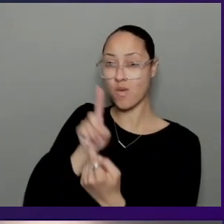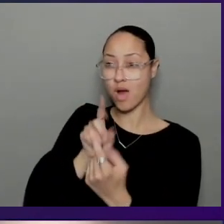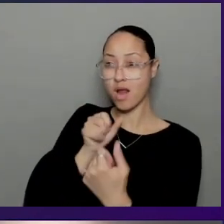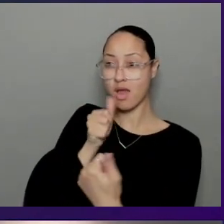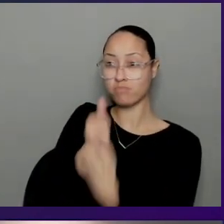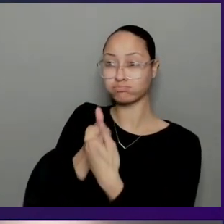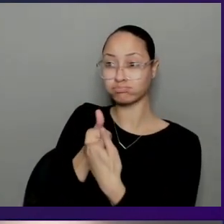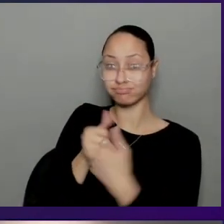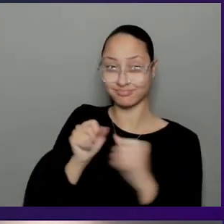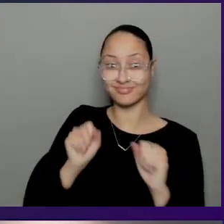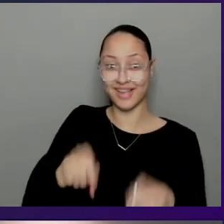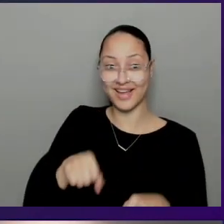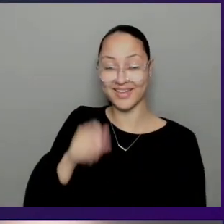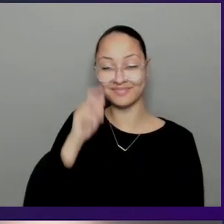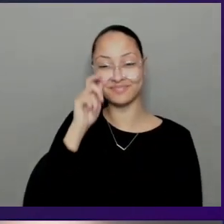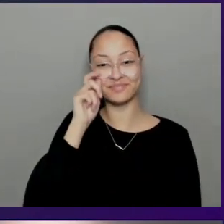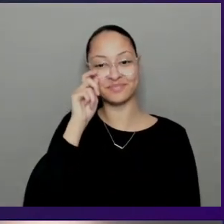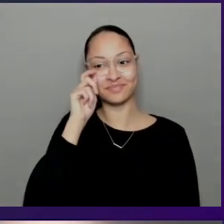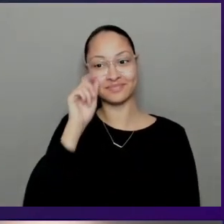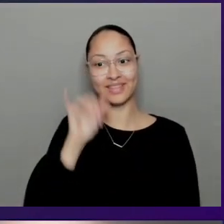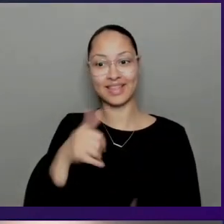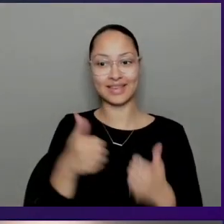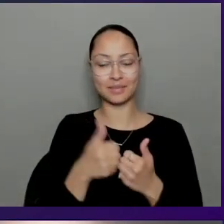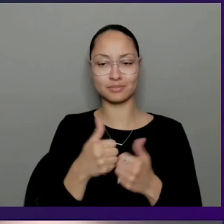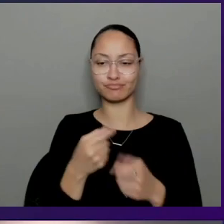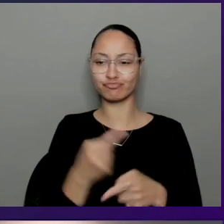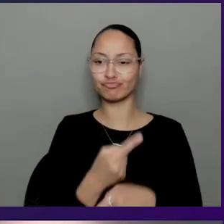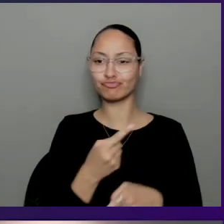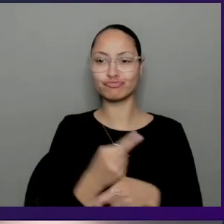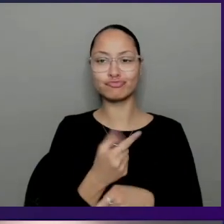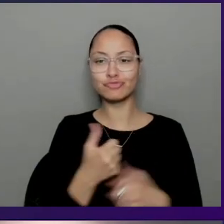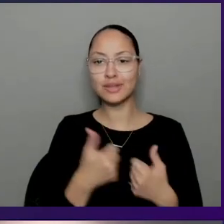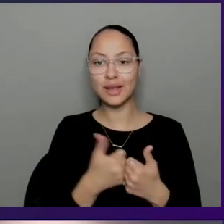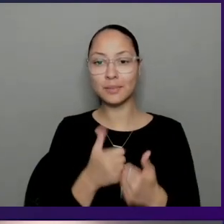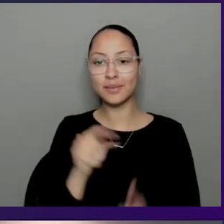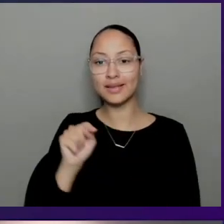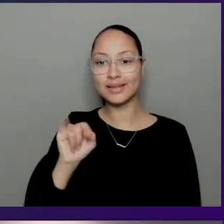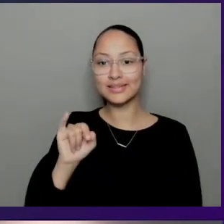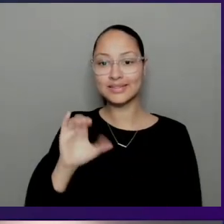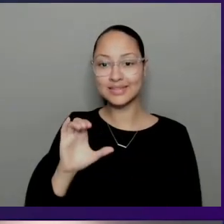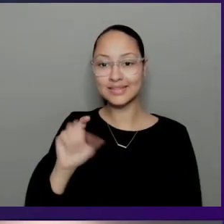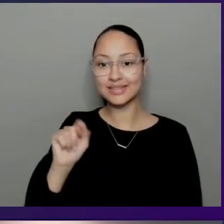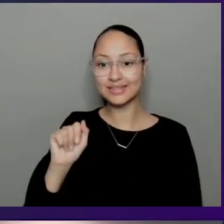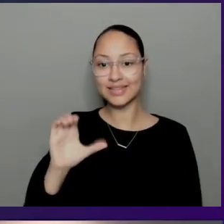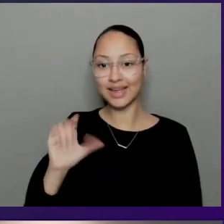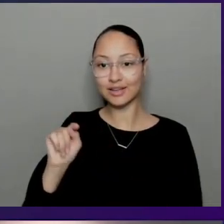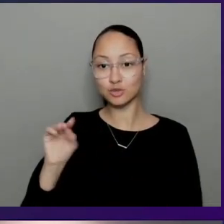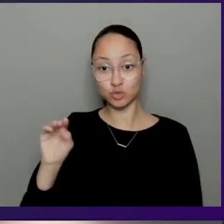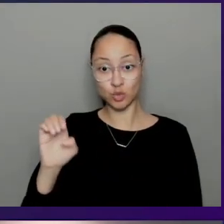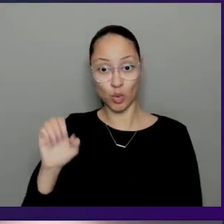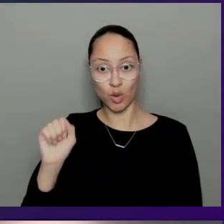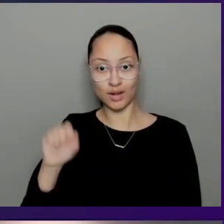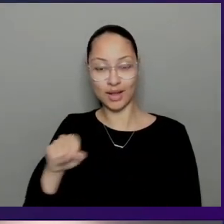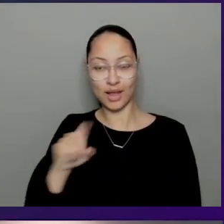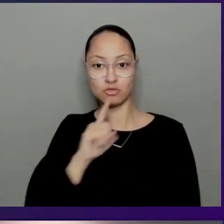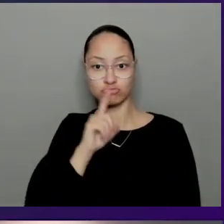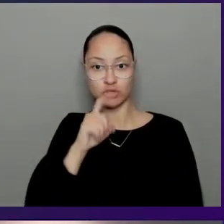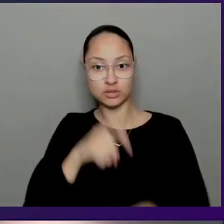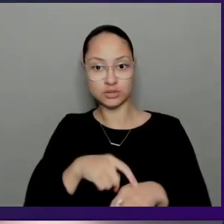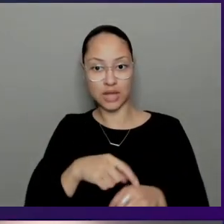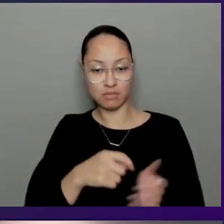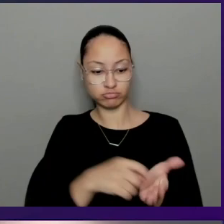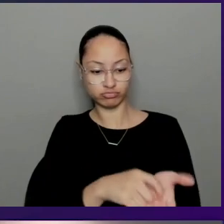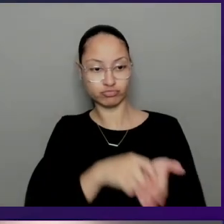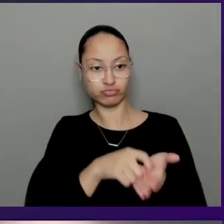The game is a classic turn-based game, tic-tac-toe. It's played online and in real time. When it's their turn,